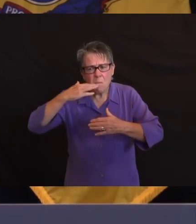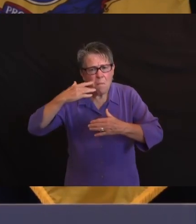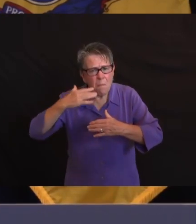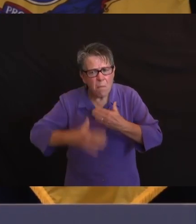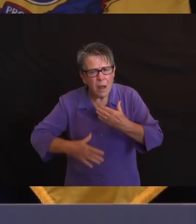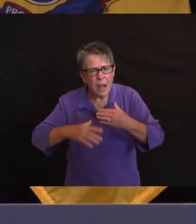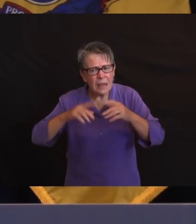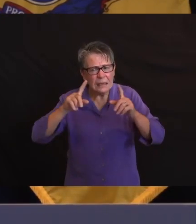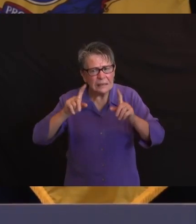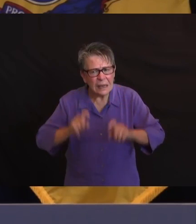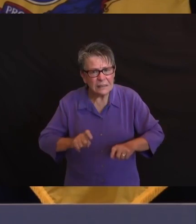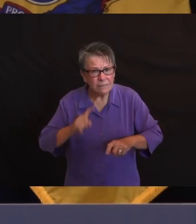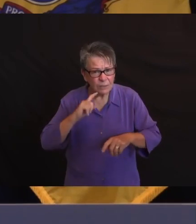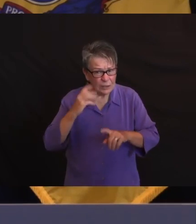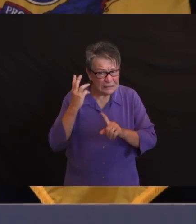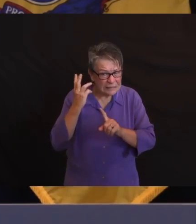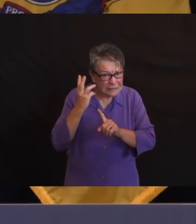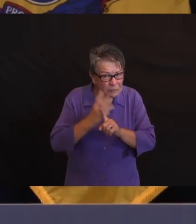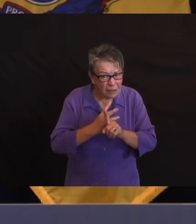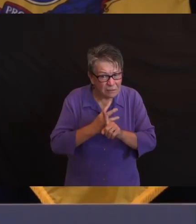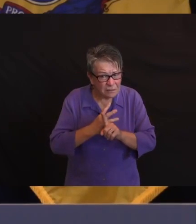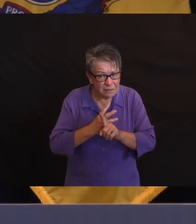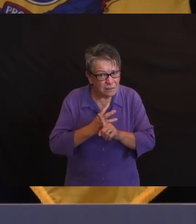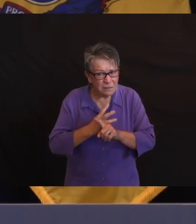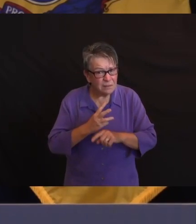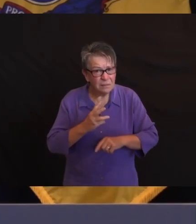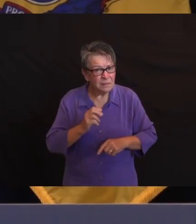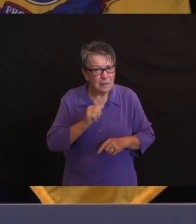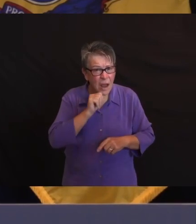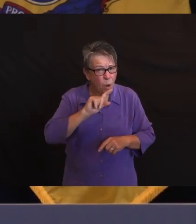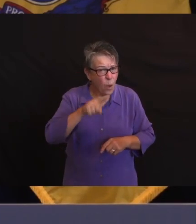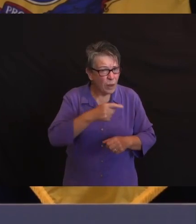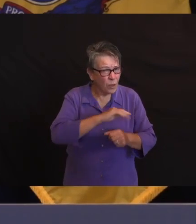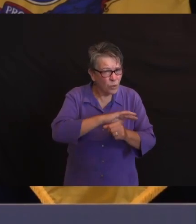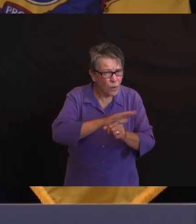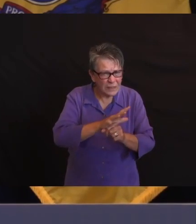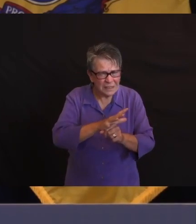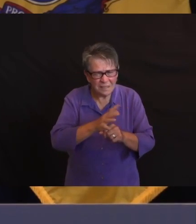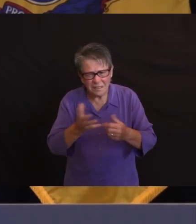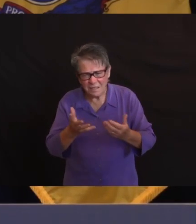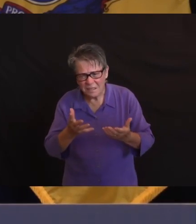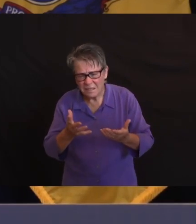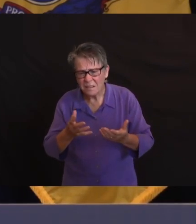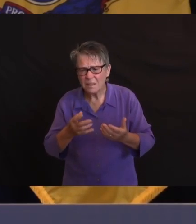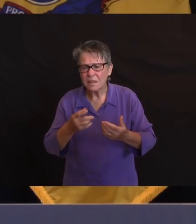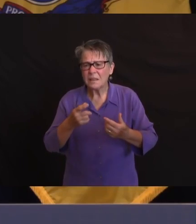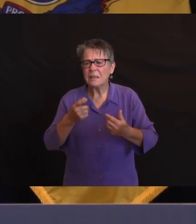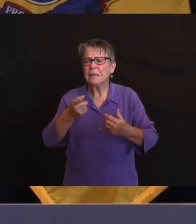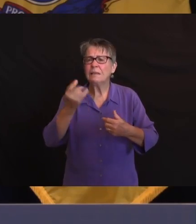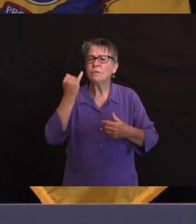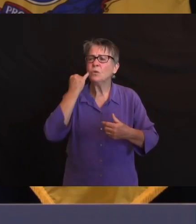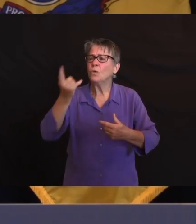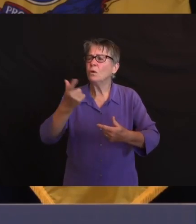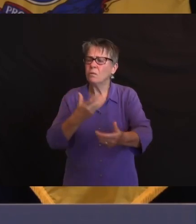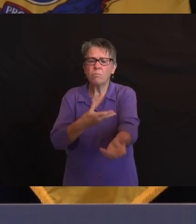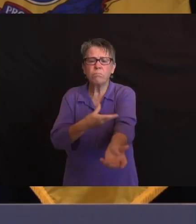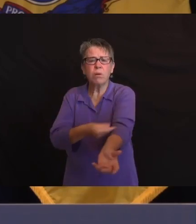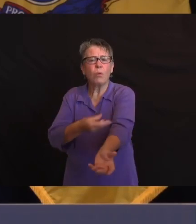you went in to get a blood check for surgery or see if you had strep throat, whatever it might have been.